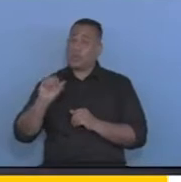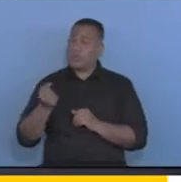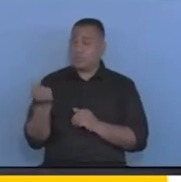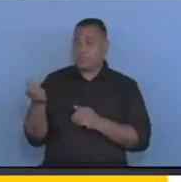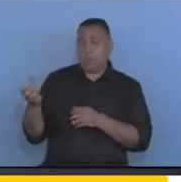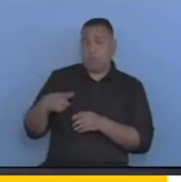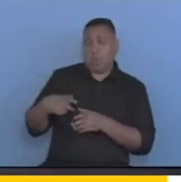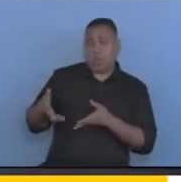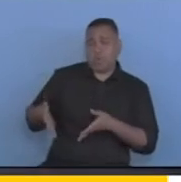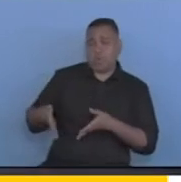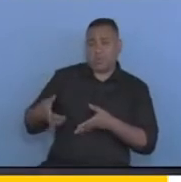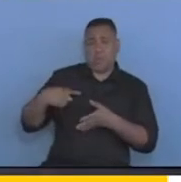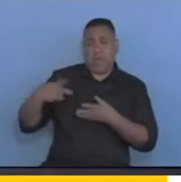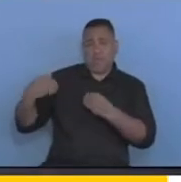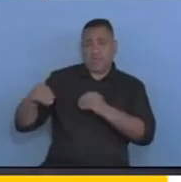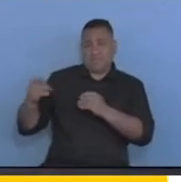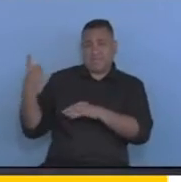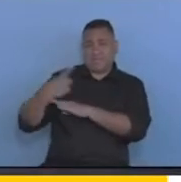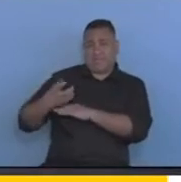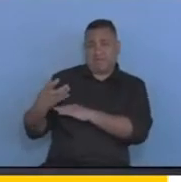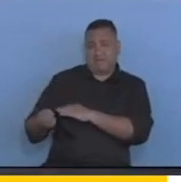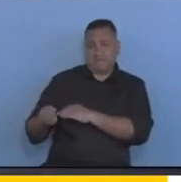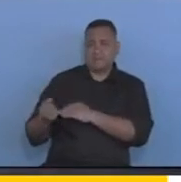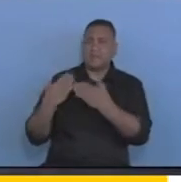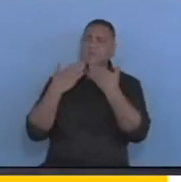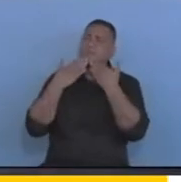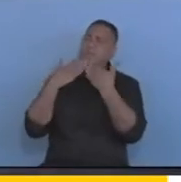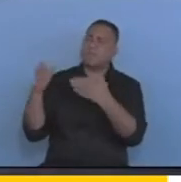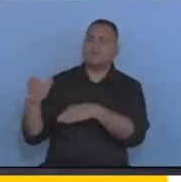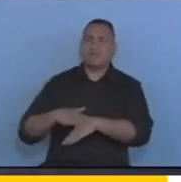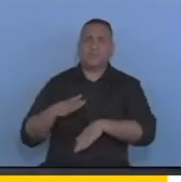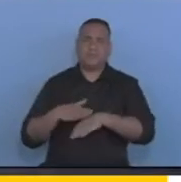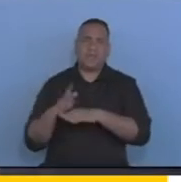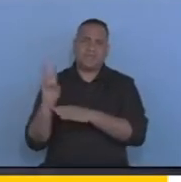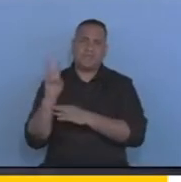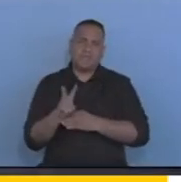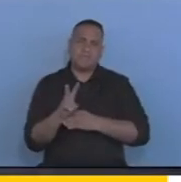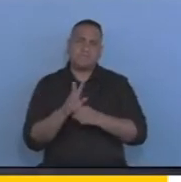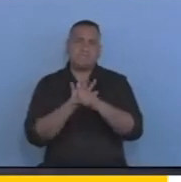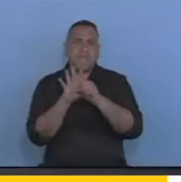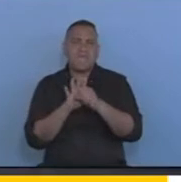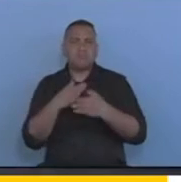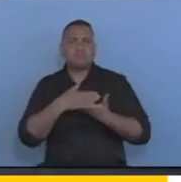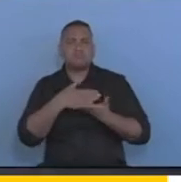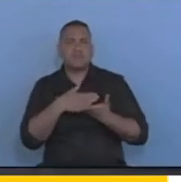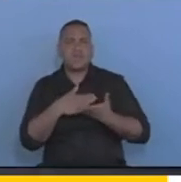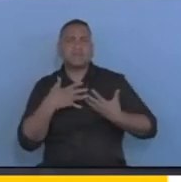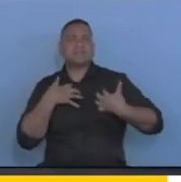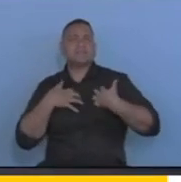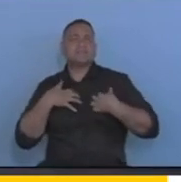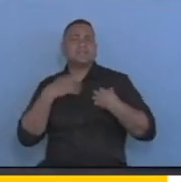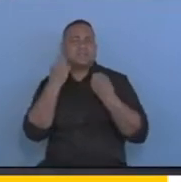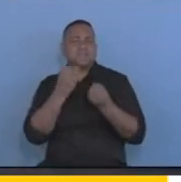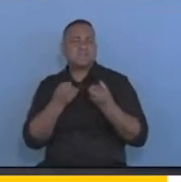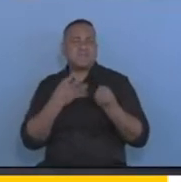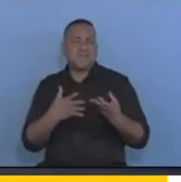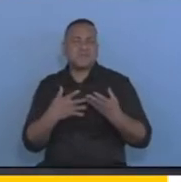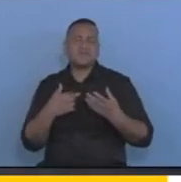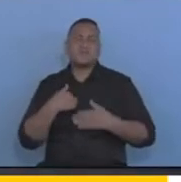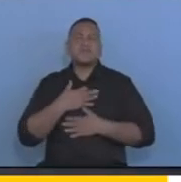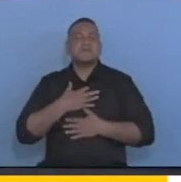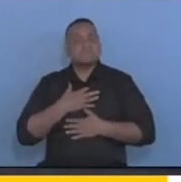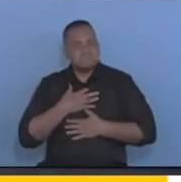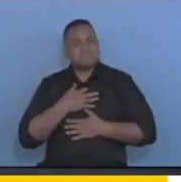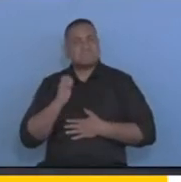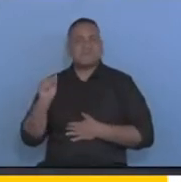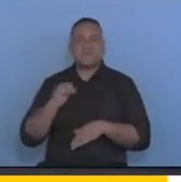busy, but thank you so much for your time. Thank you for giving us an overview and really some insight in what takes place here. It's an absolute pleasure talking to you. And from us,